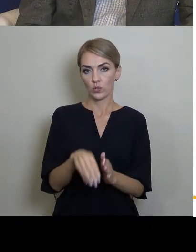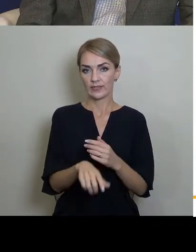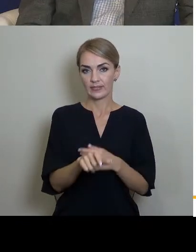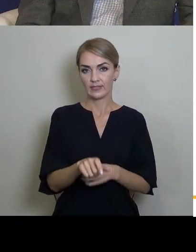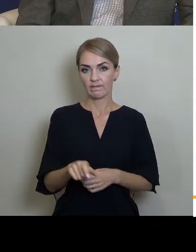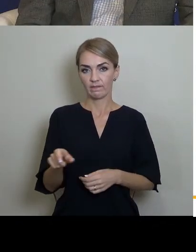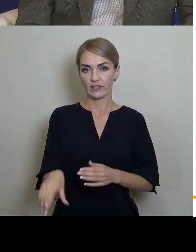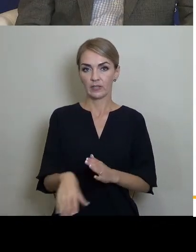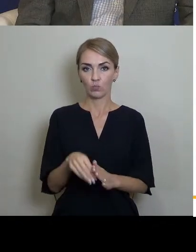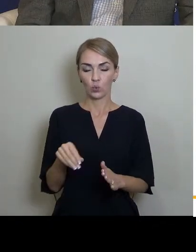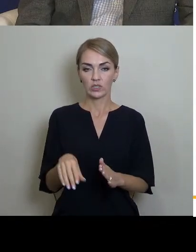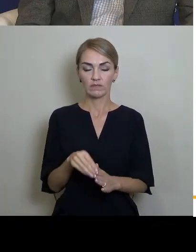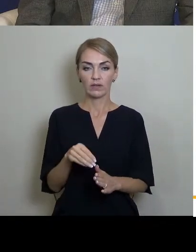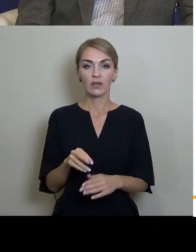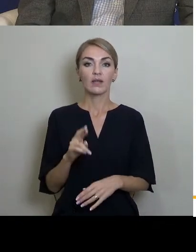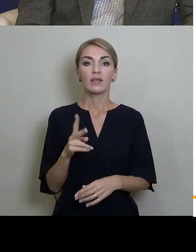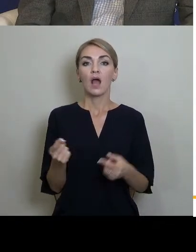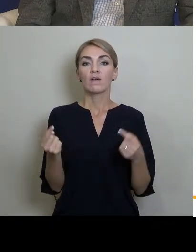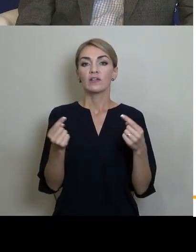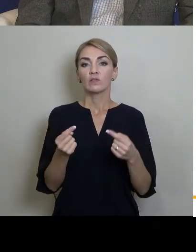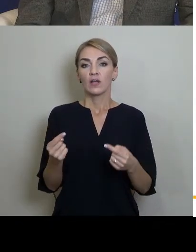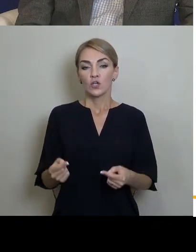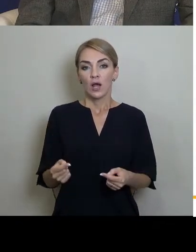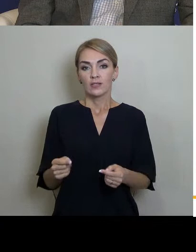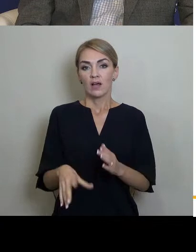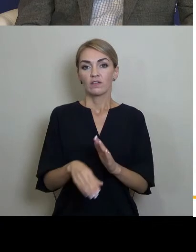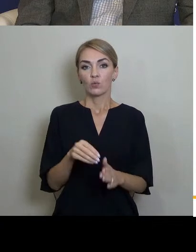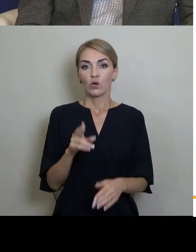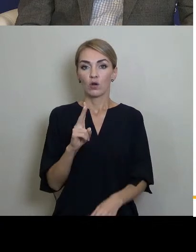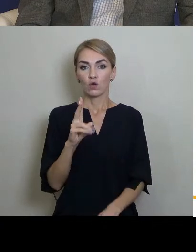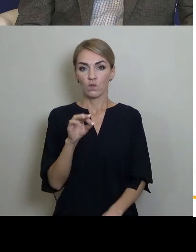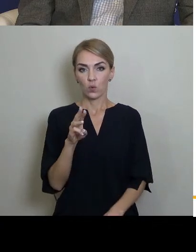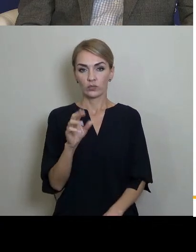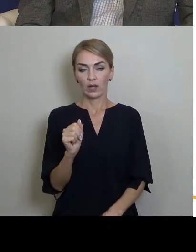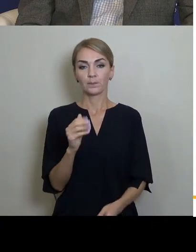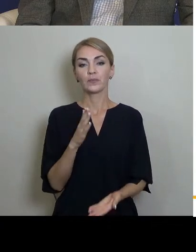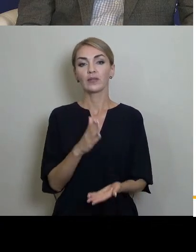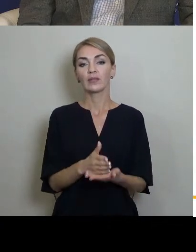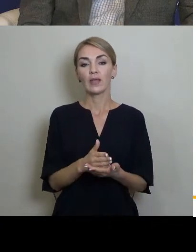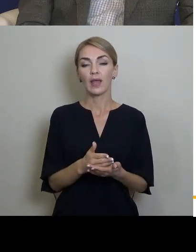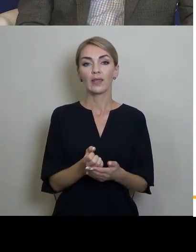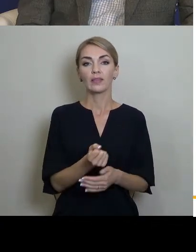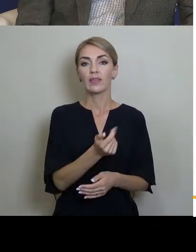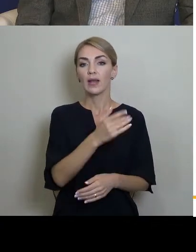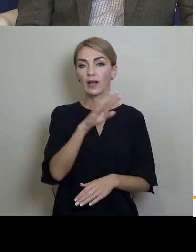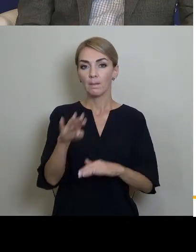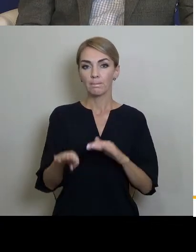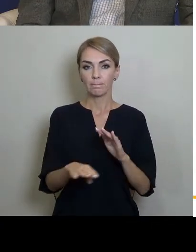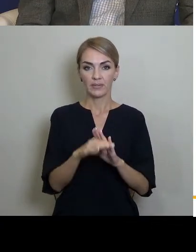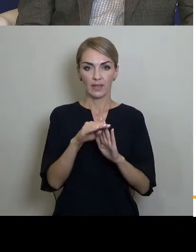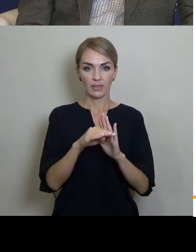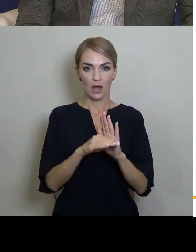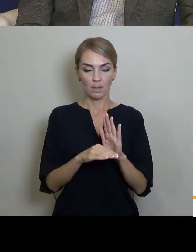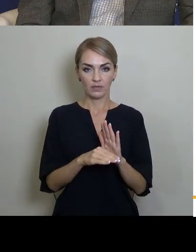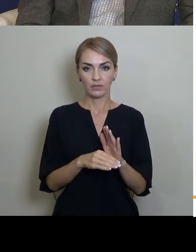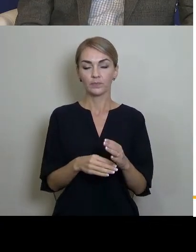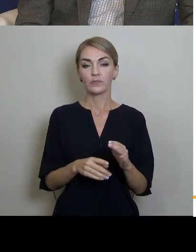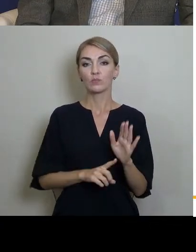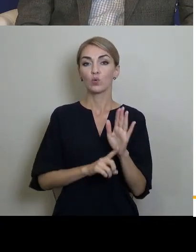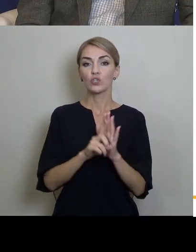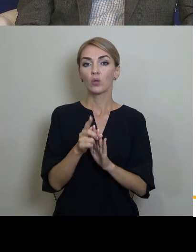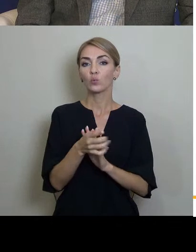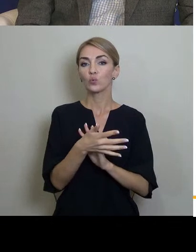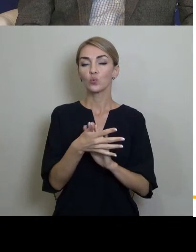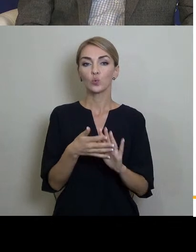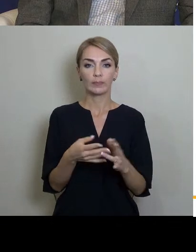absolute numbers of the votes. How the electoral quota is defined. There are several sub-stages here. Initially, you